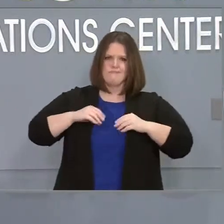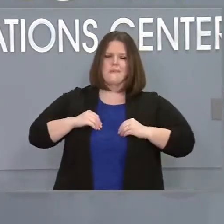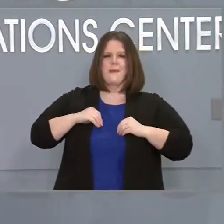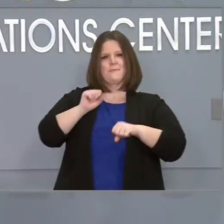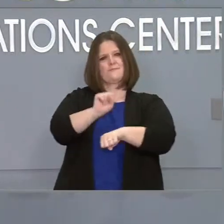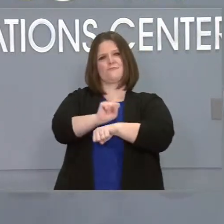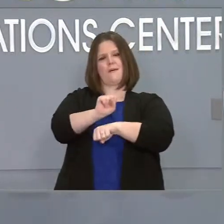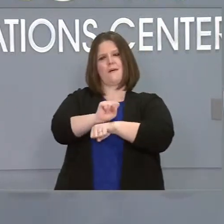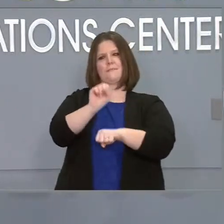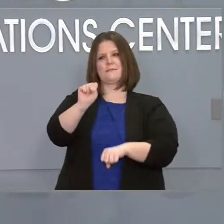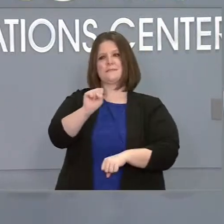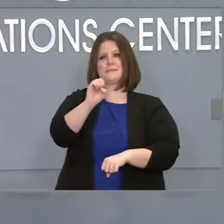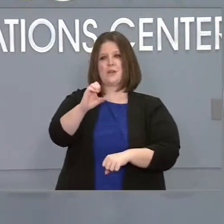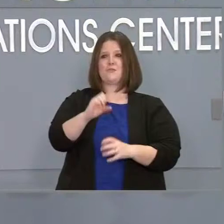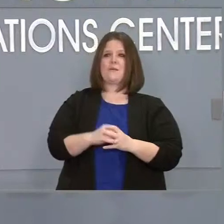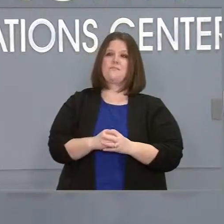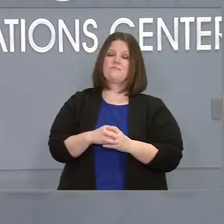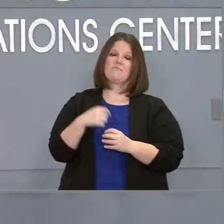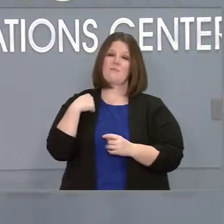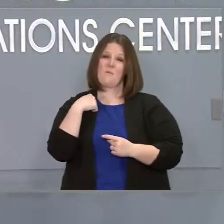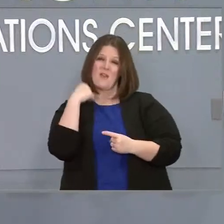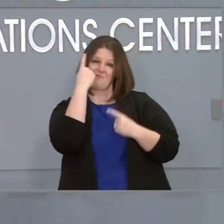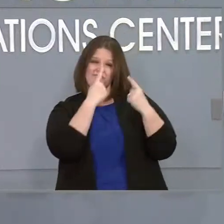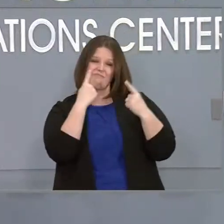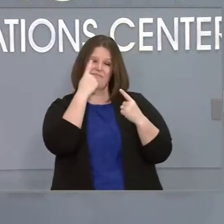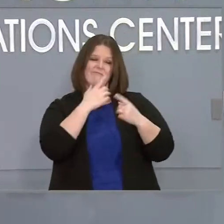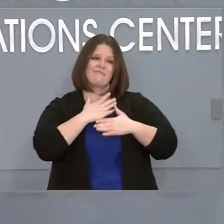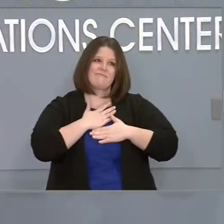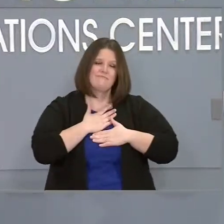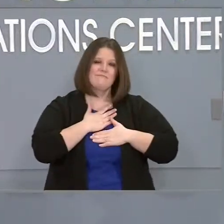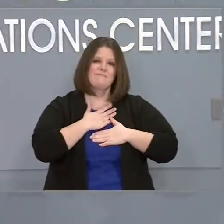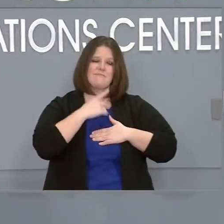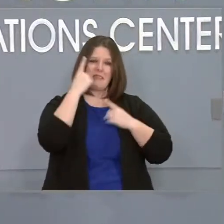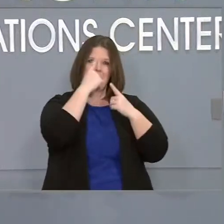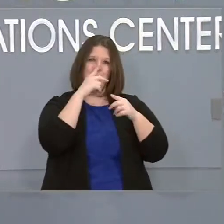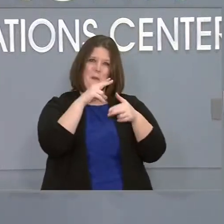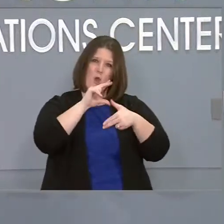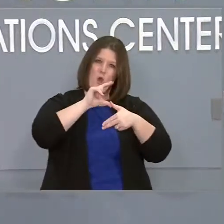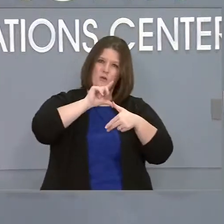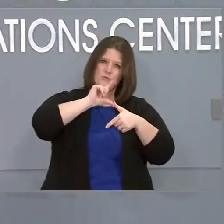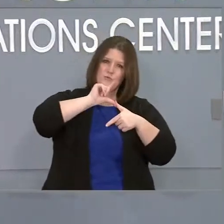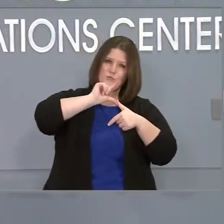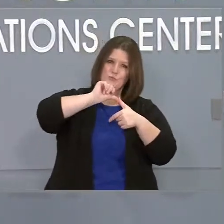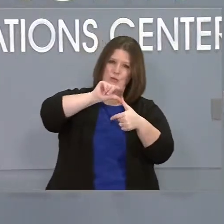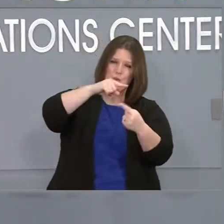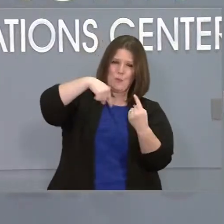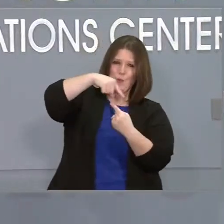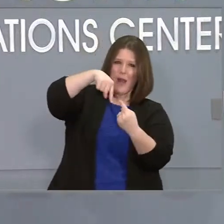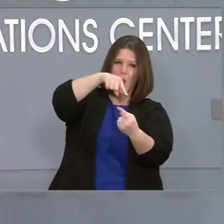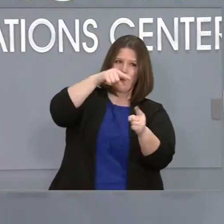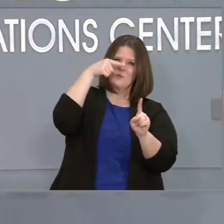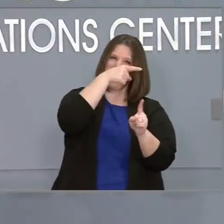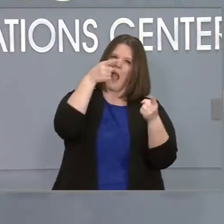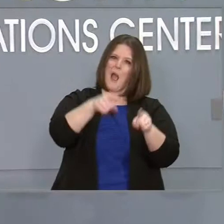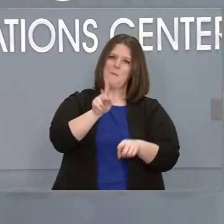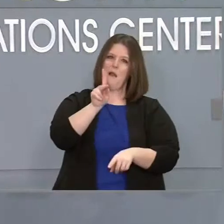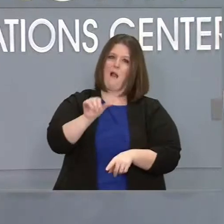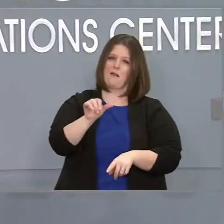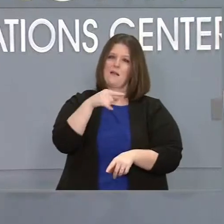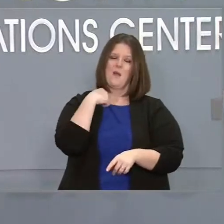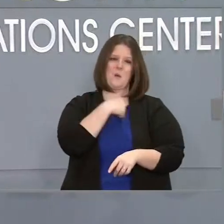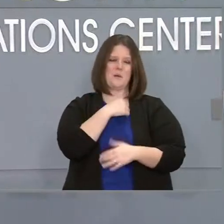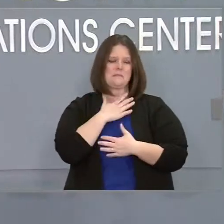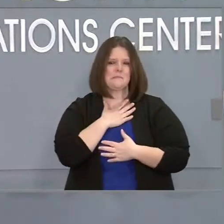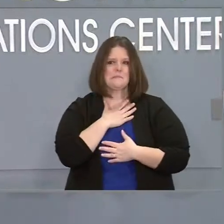recent storms in our thoughts, particularly in Kentucky, and encourage those looking to support the